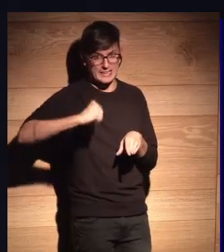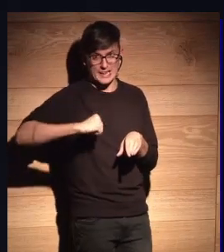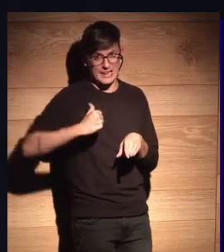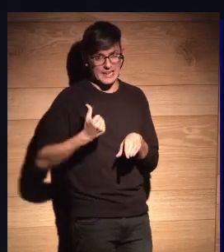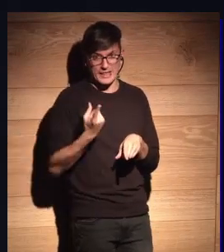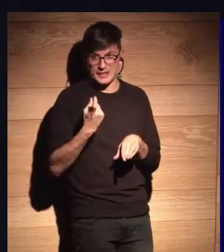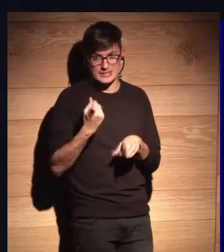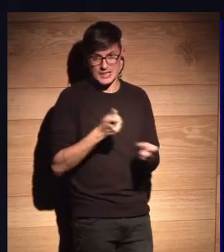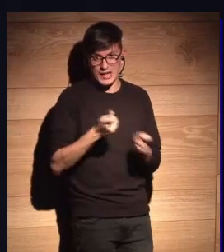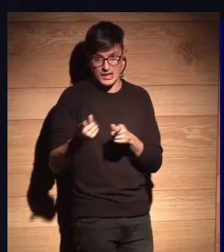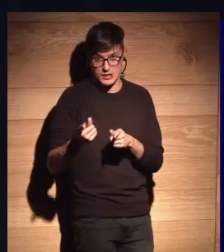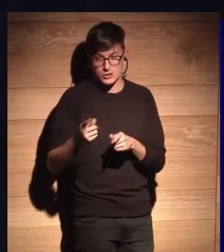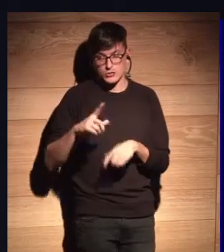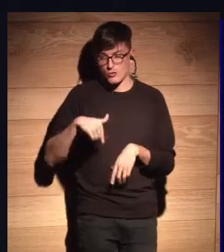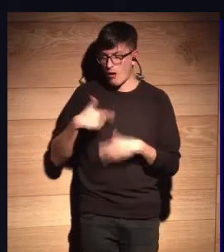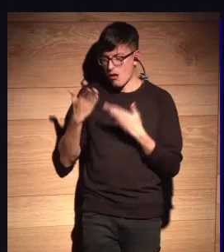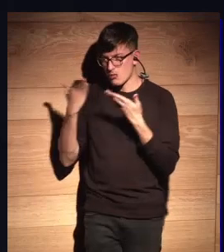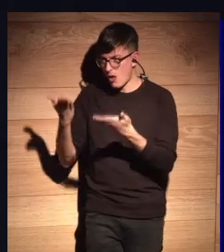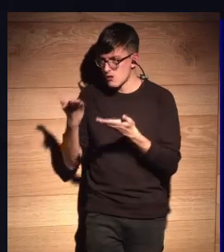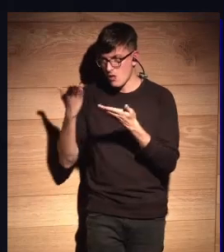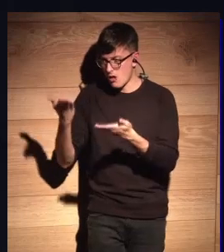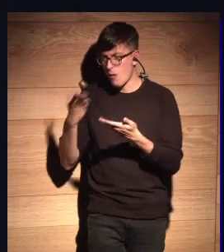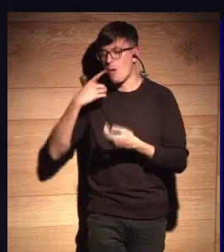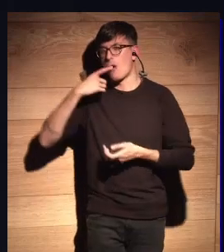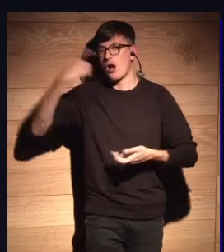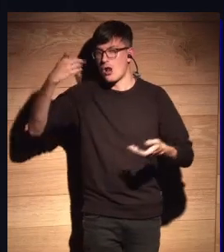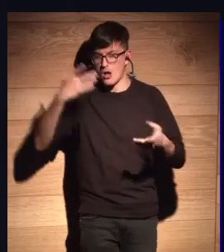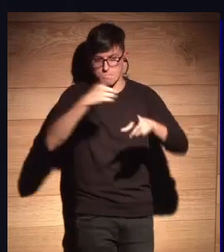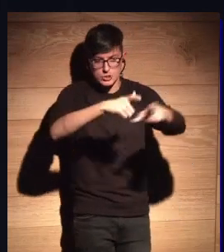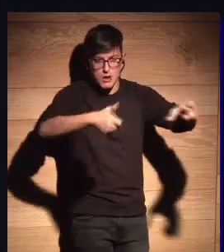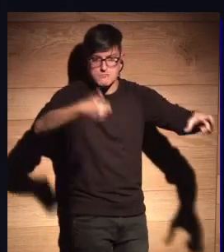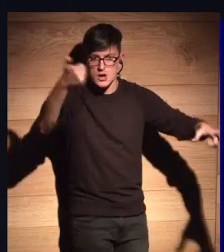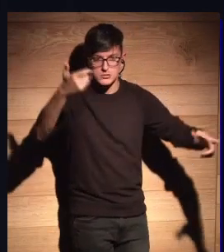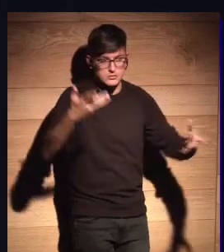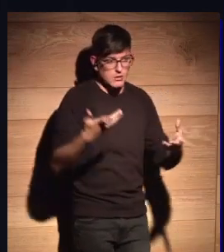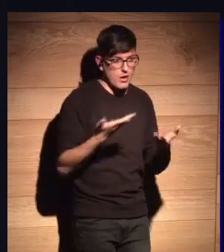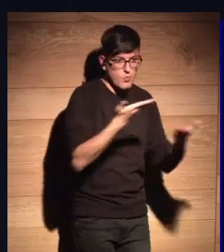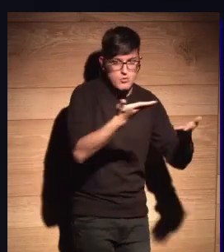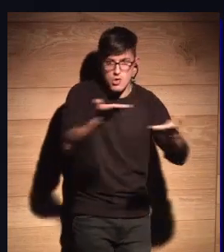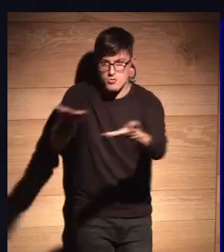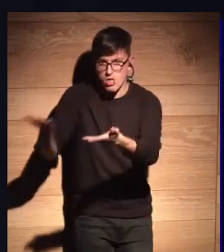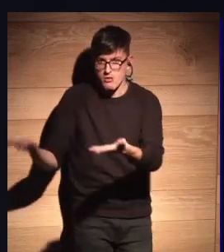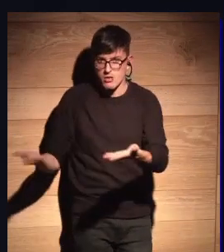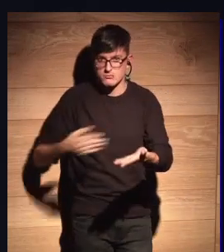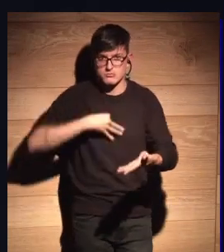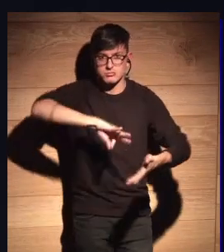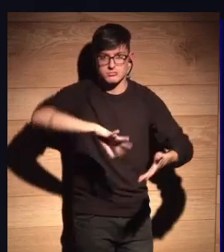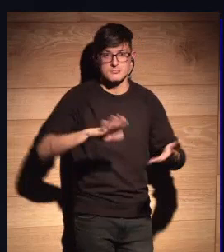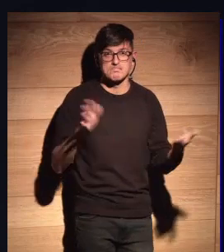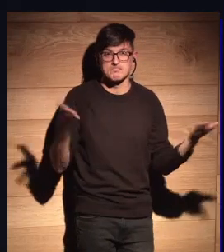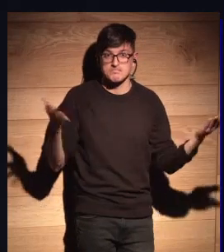wish I could do that to more people I photographed, but this was a very,